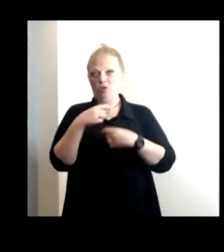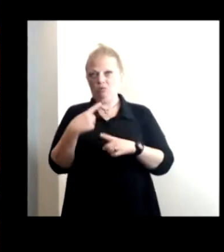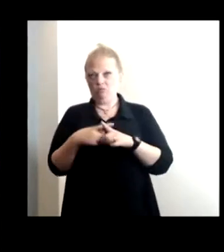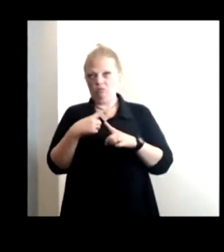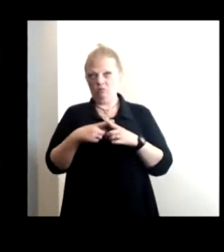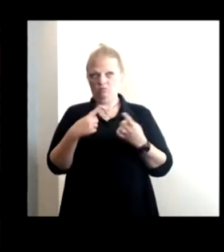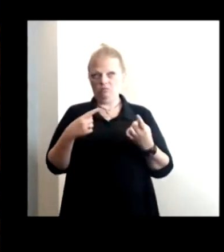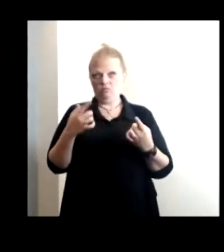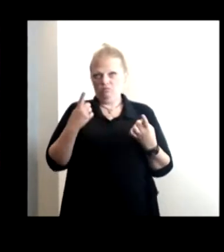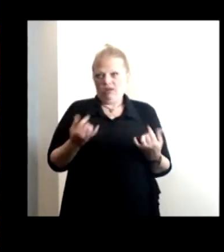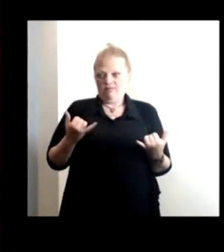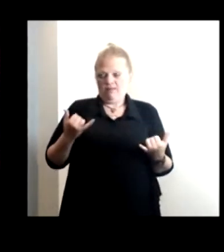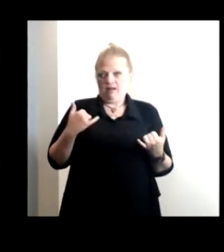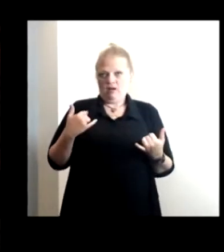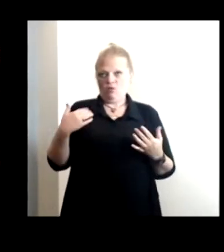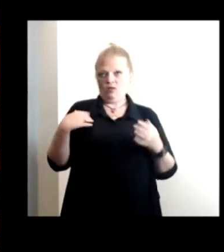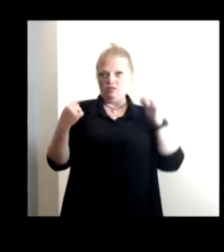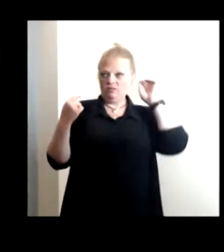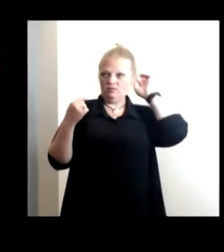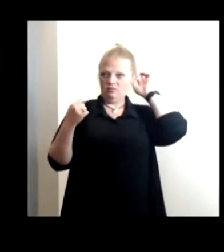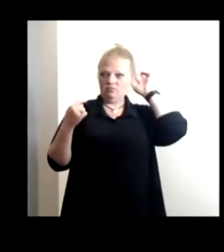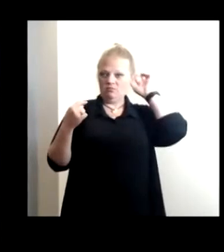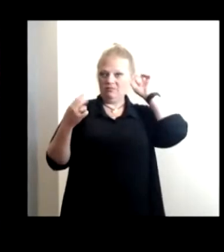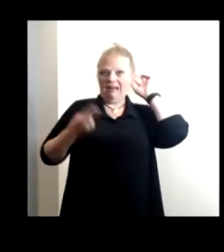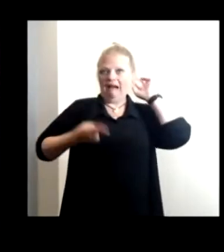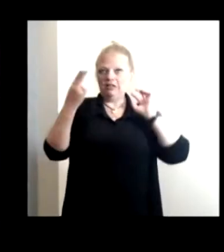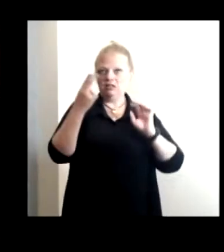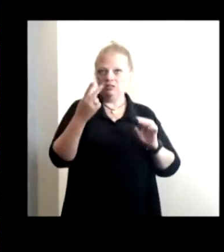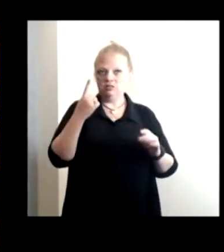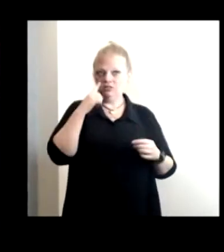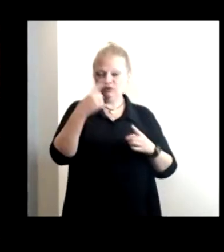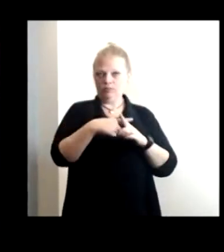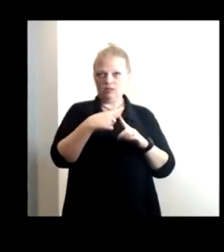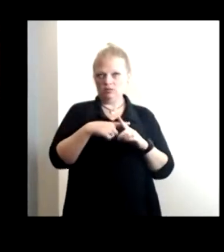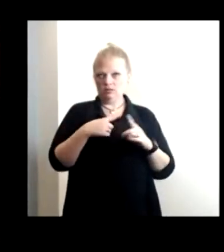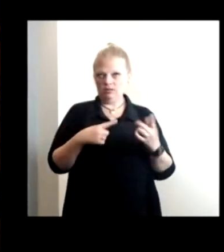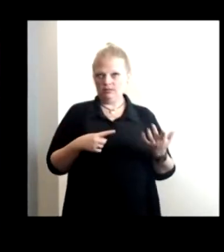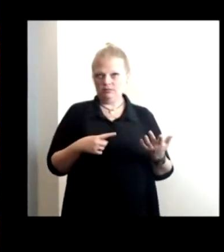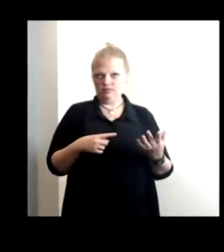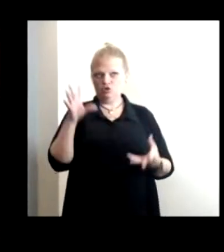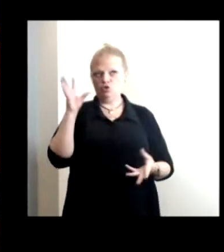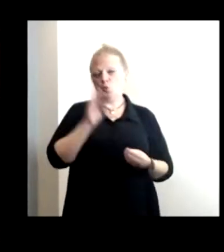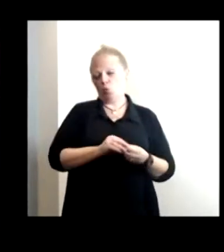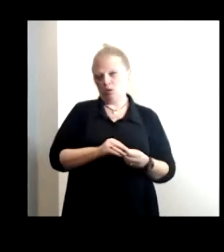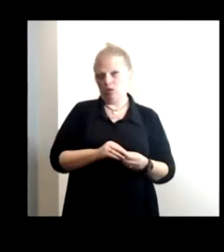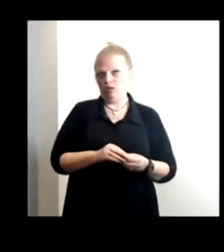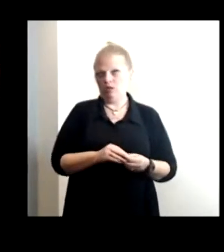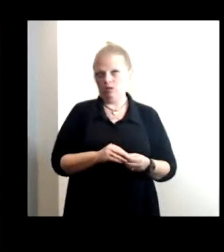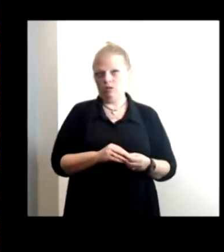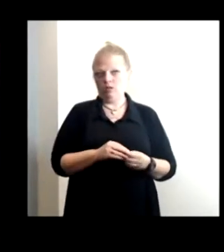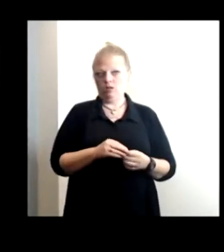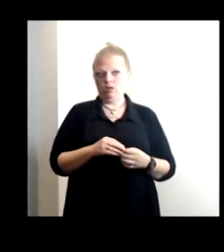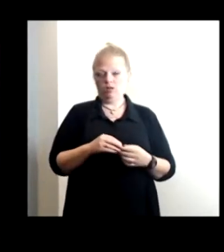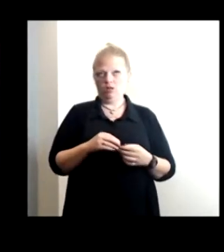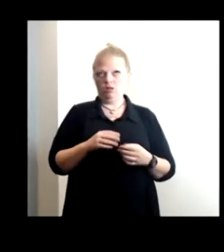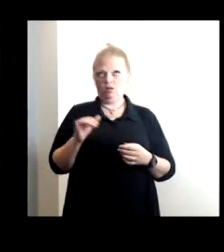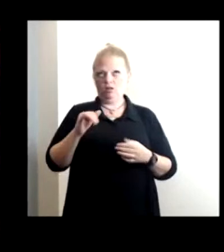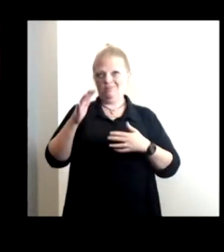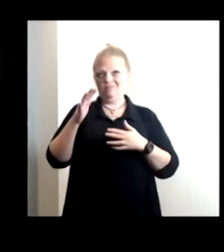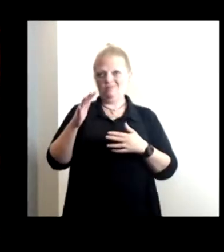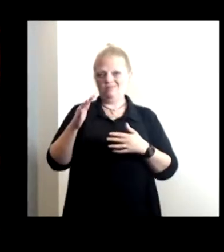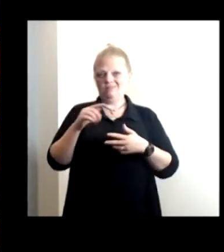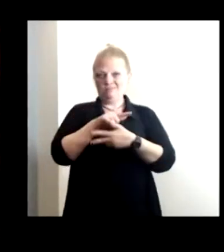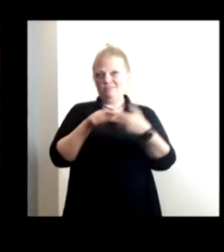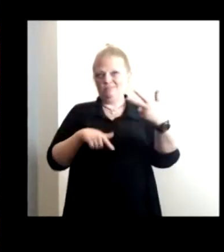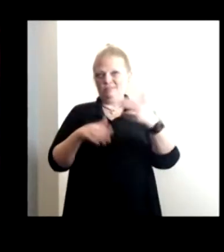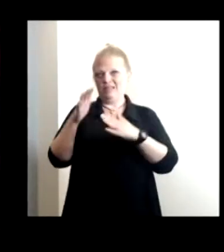it's the highest zip code by cases in just total cases, and it's one of the top three